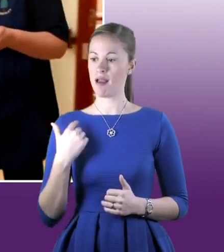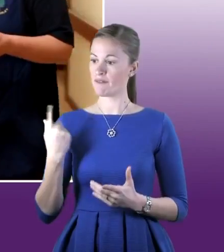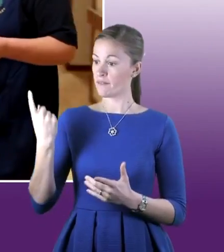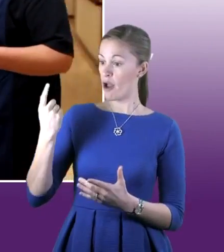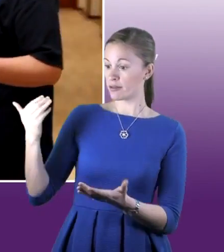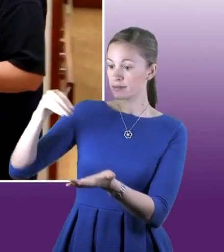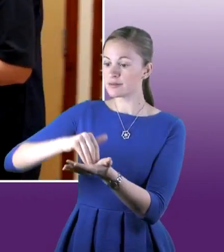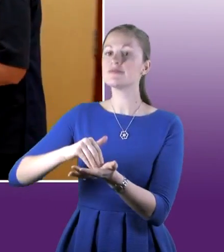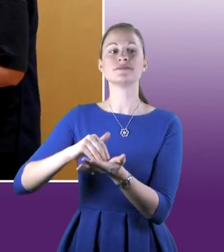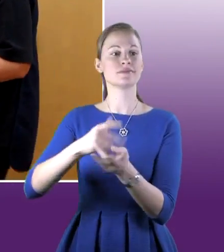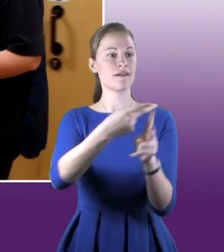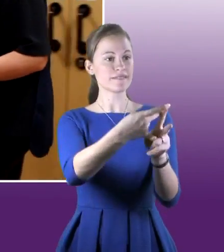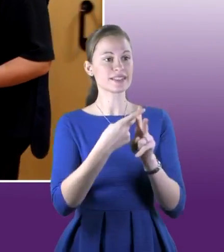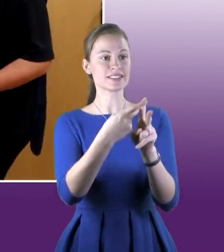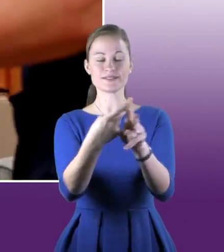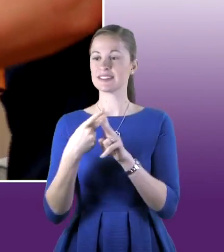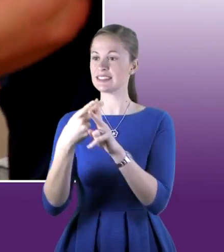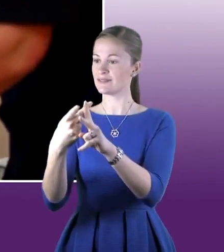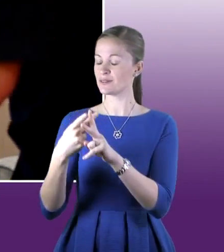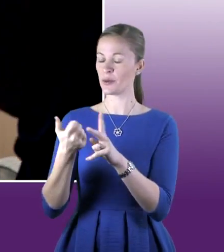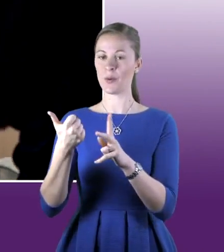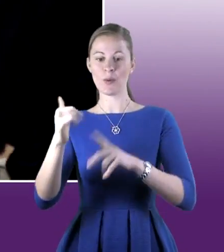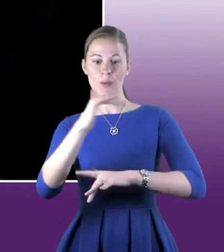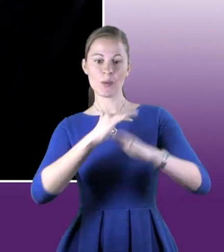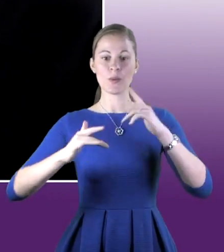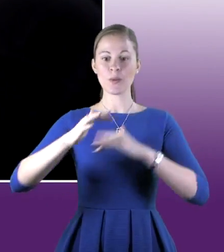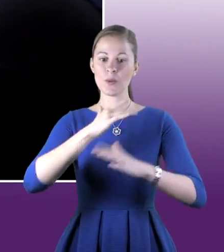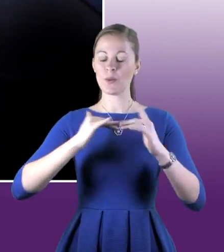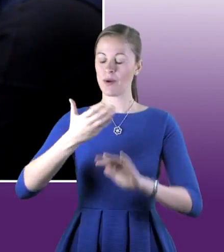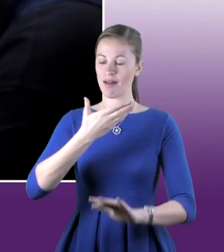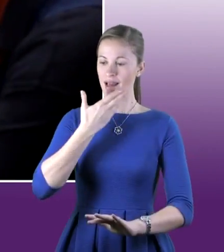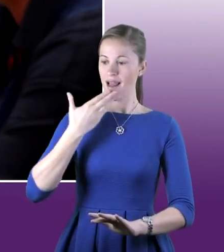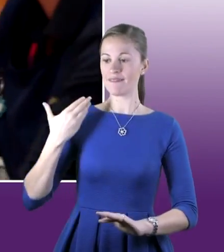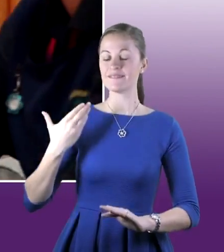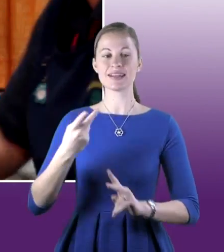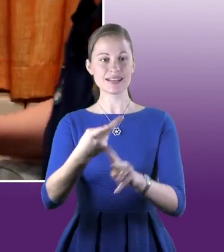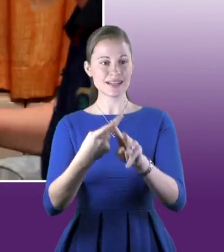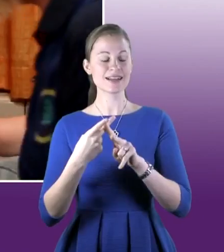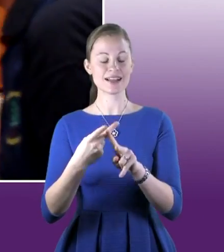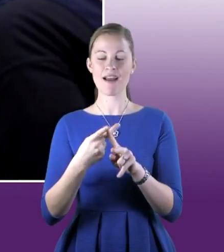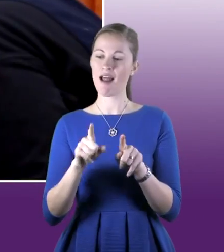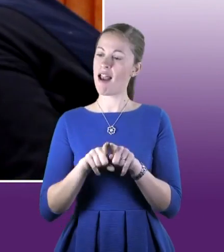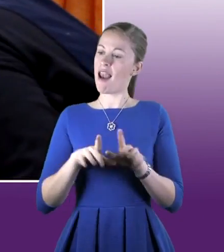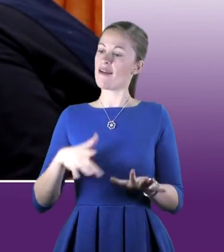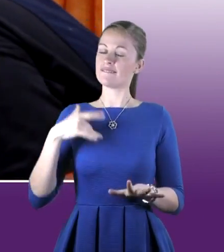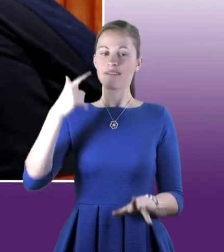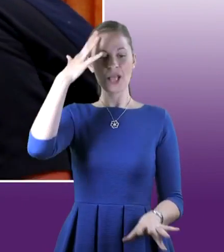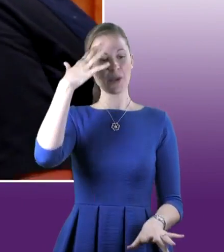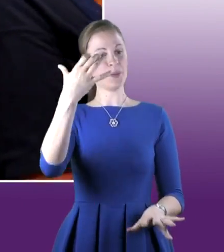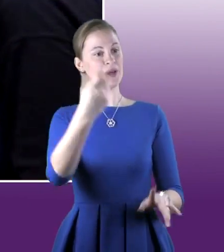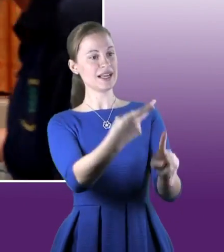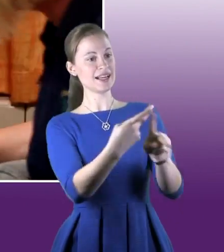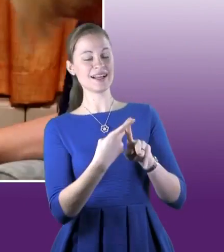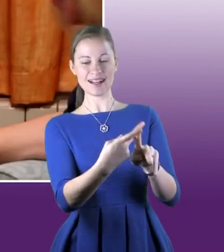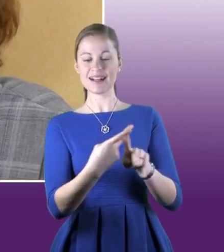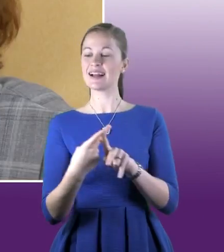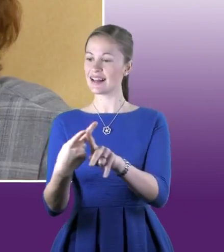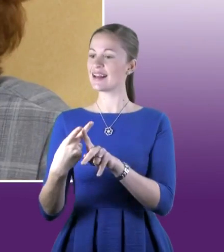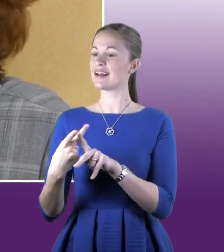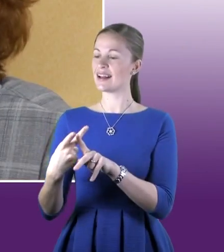first, everybody comes to see you and that's nice. It's like you're the queen and the